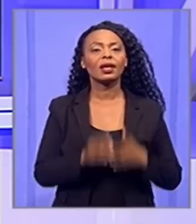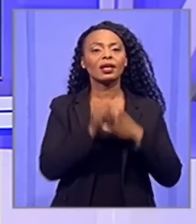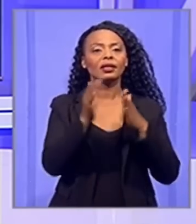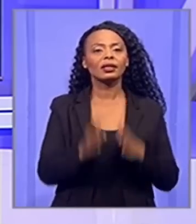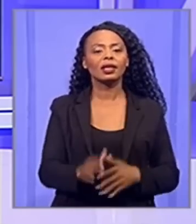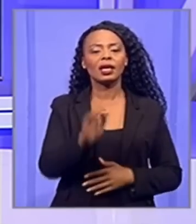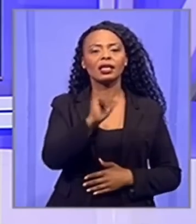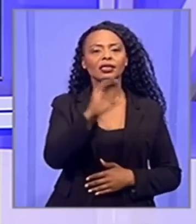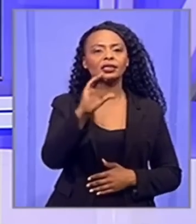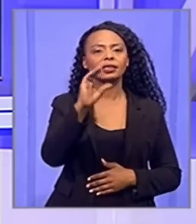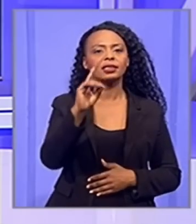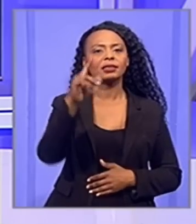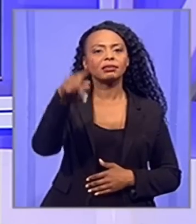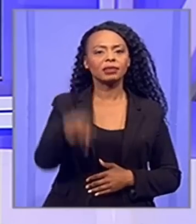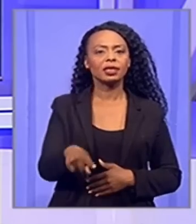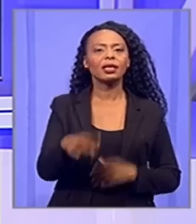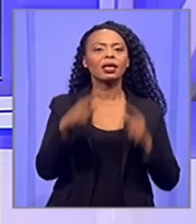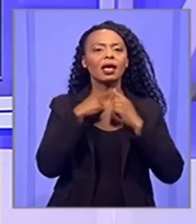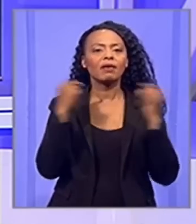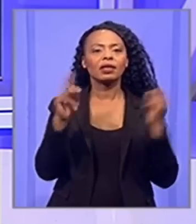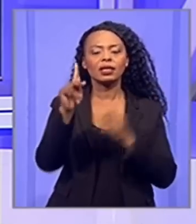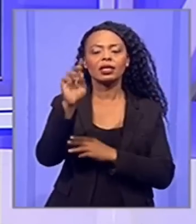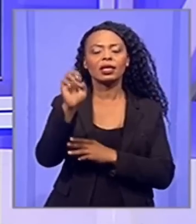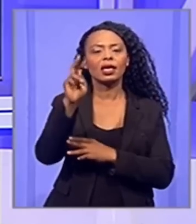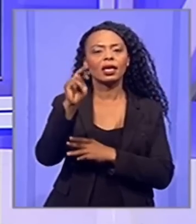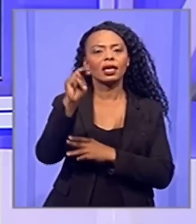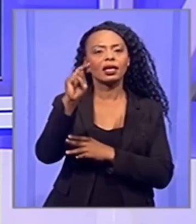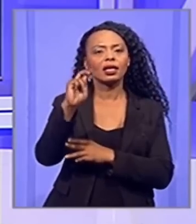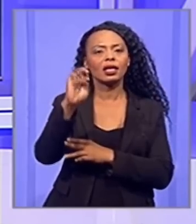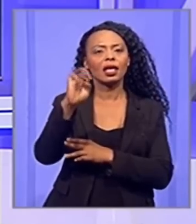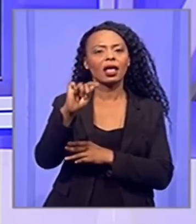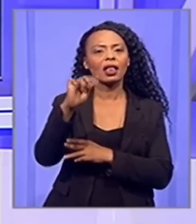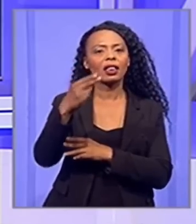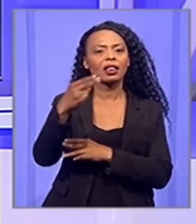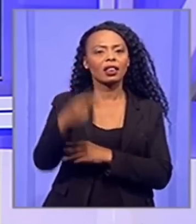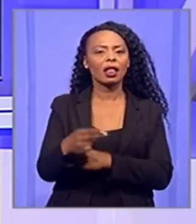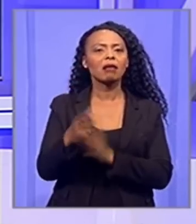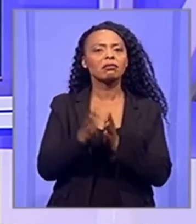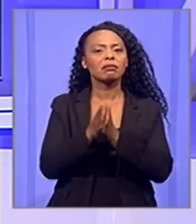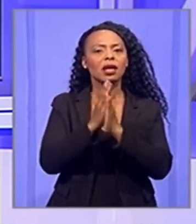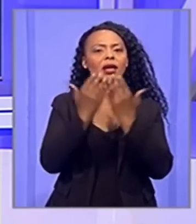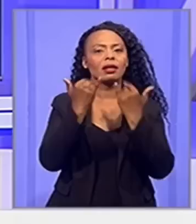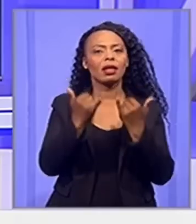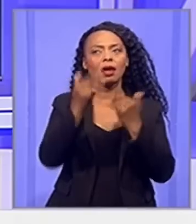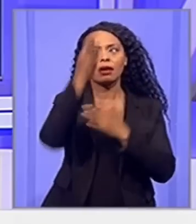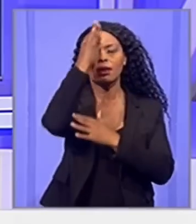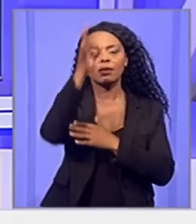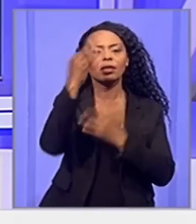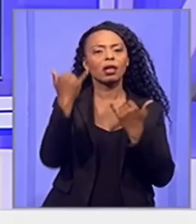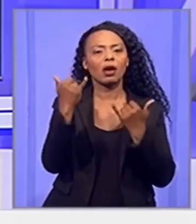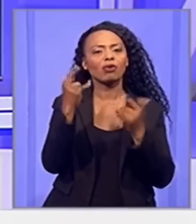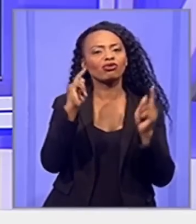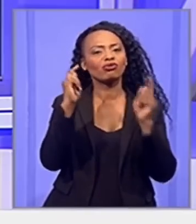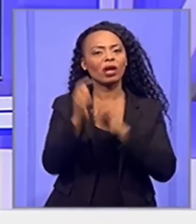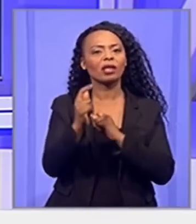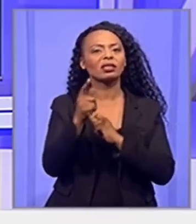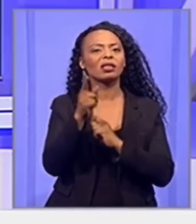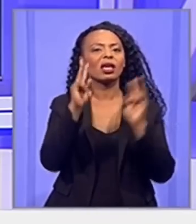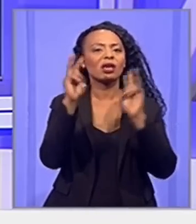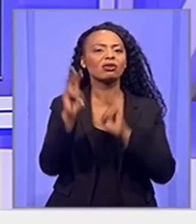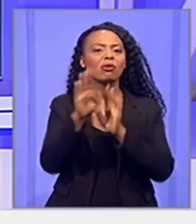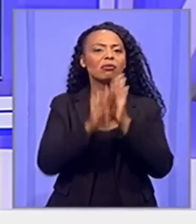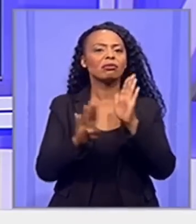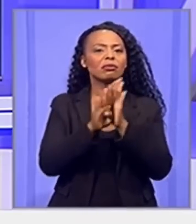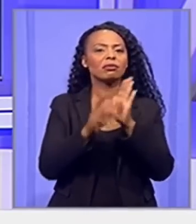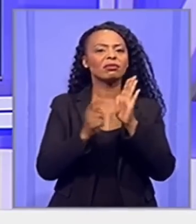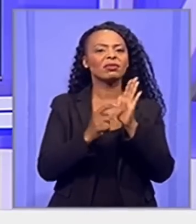Moeteledipele wa ACDP Reverend Kenneth Meshwe o ikwetse go puso go fetola tshwetso ya yone ya phetolo ya molao